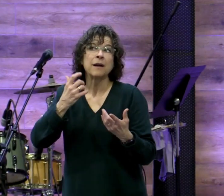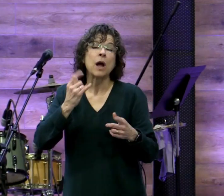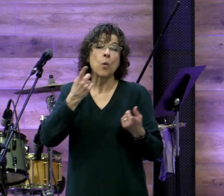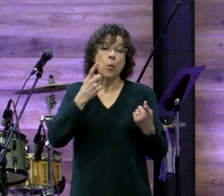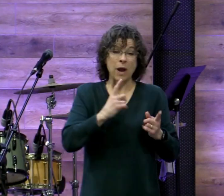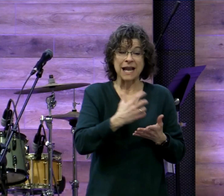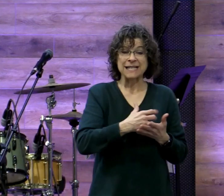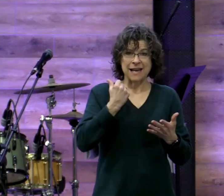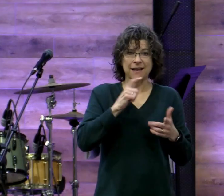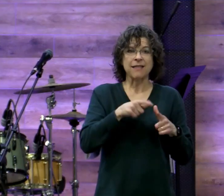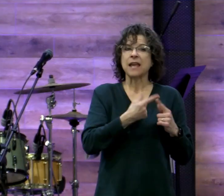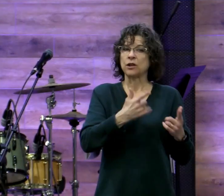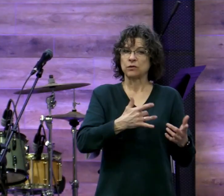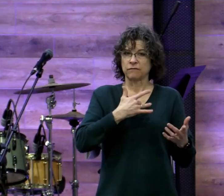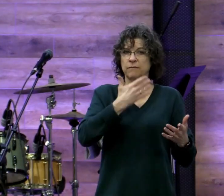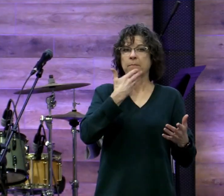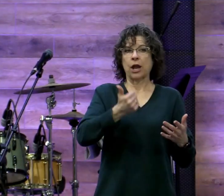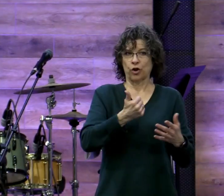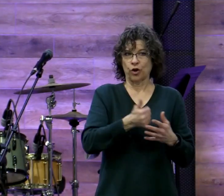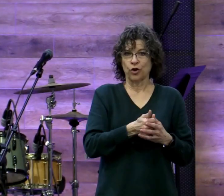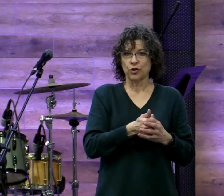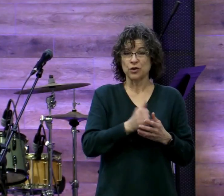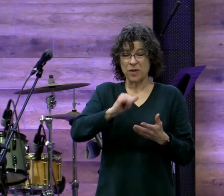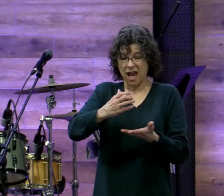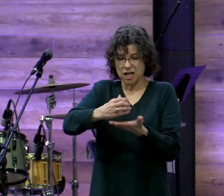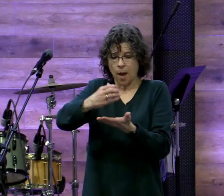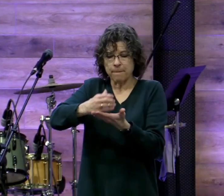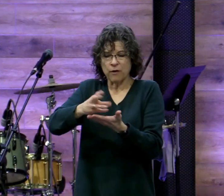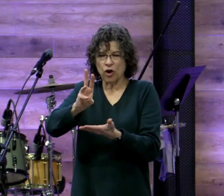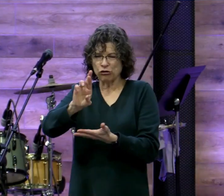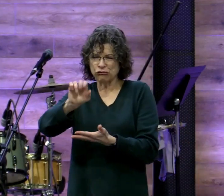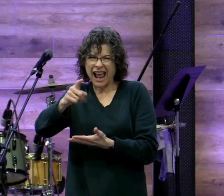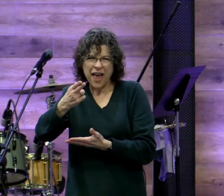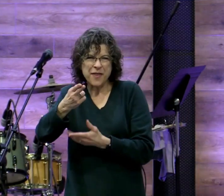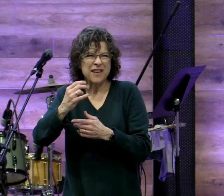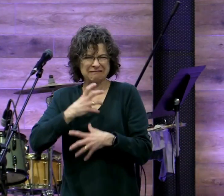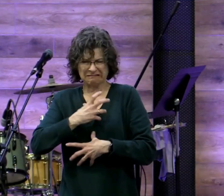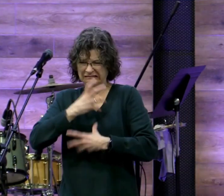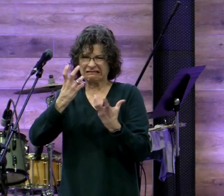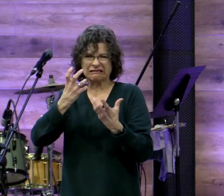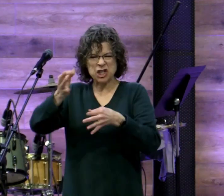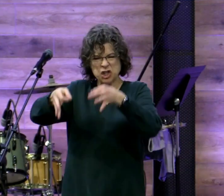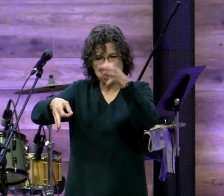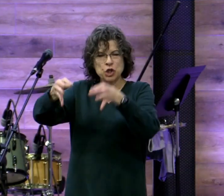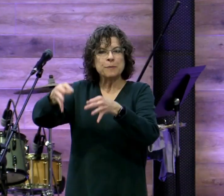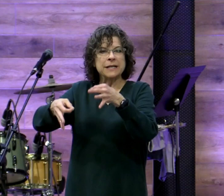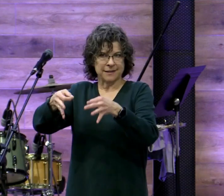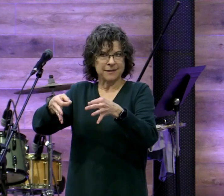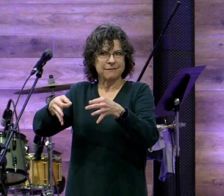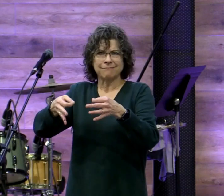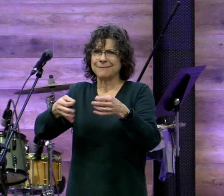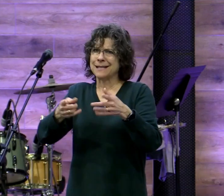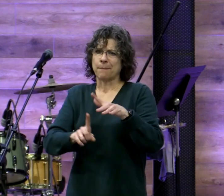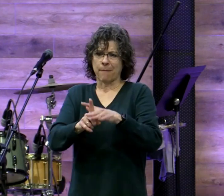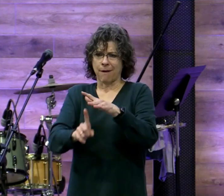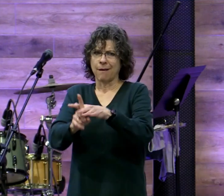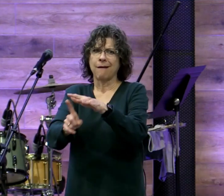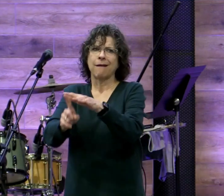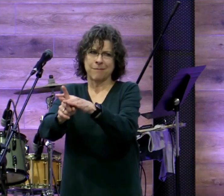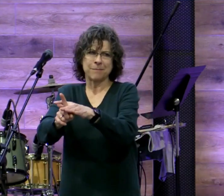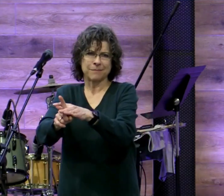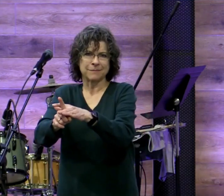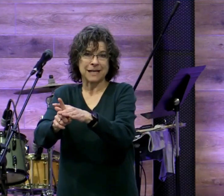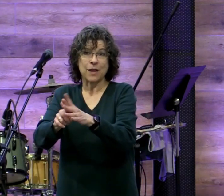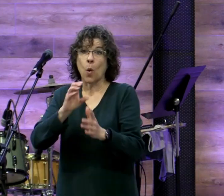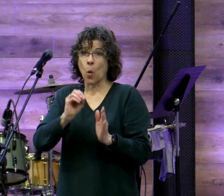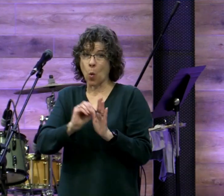the wrath and judgment of God is one being developed all throughout the biblical story. And it finds its climax in the